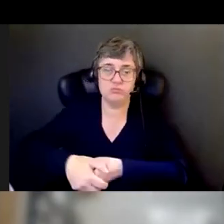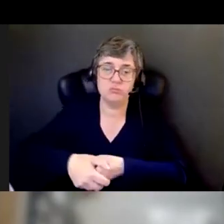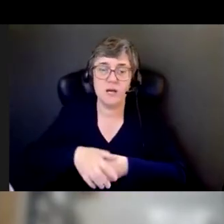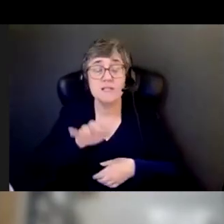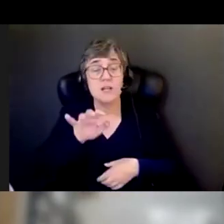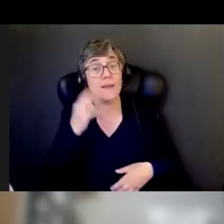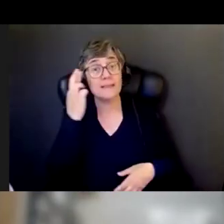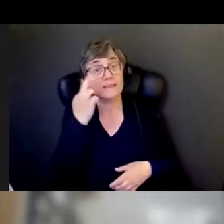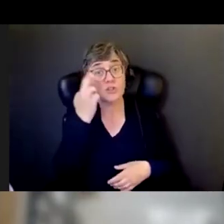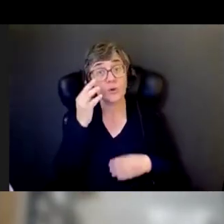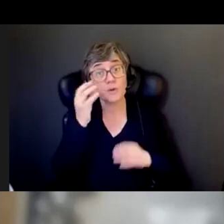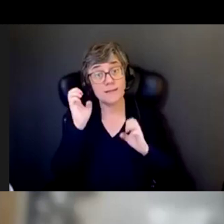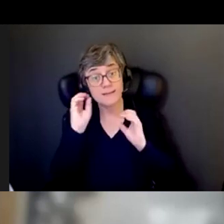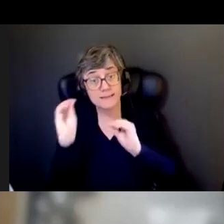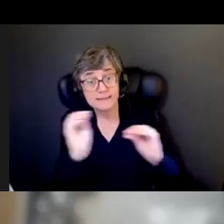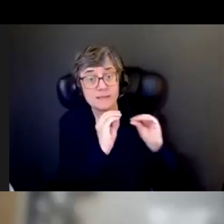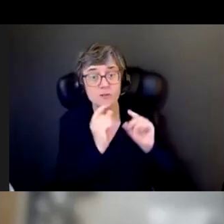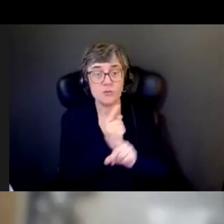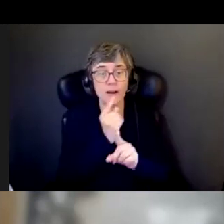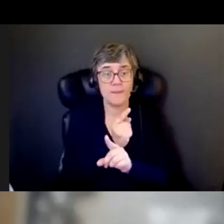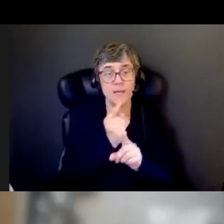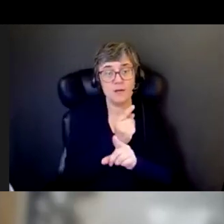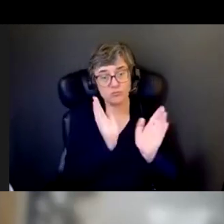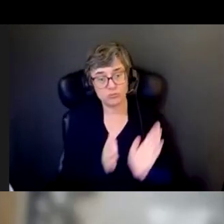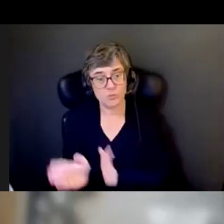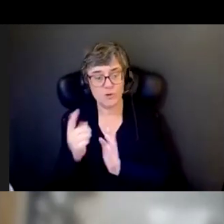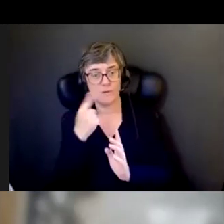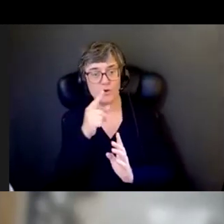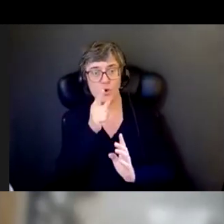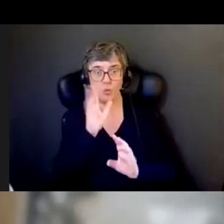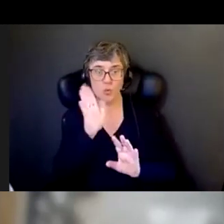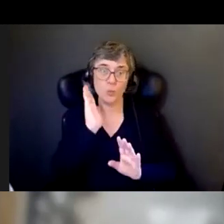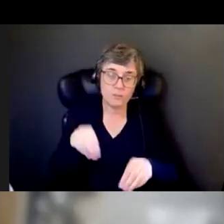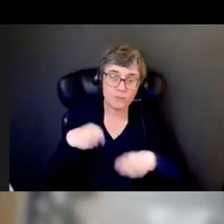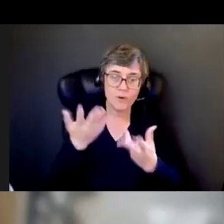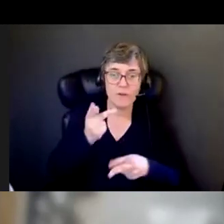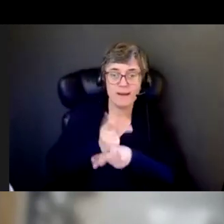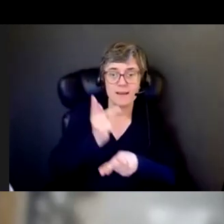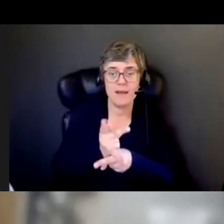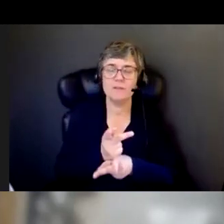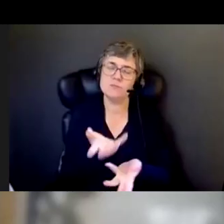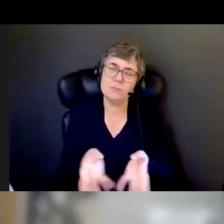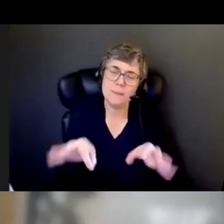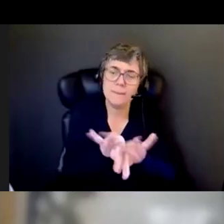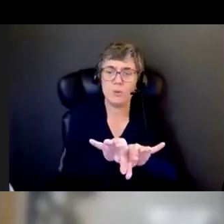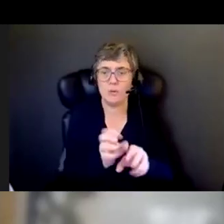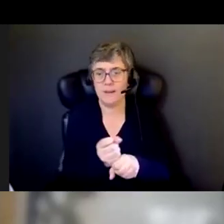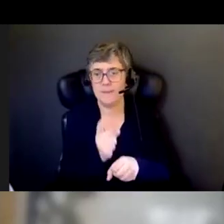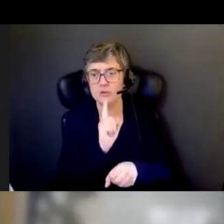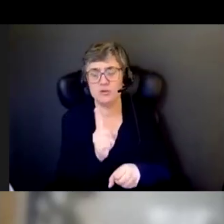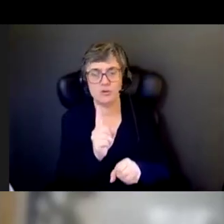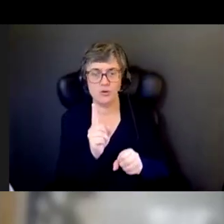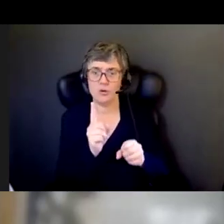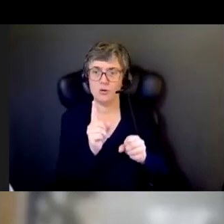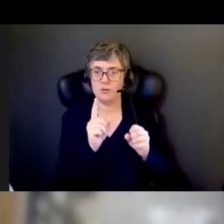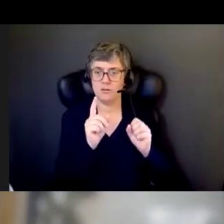the components around preparation for all involved are really important to ensure the health and well-being of individuals who might be